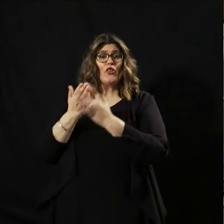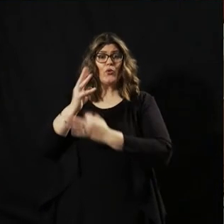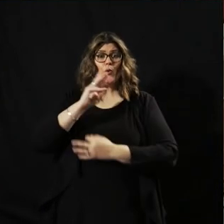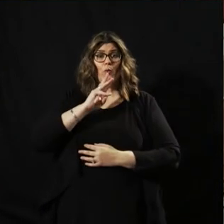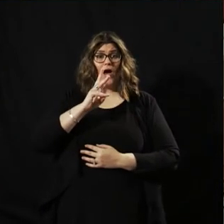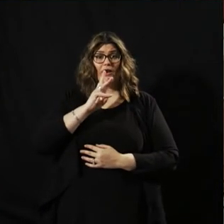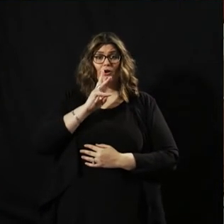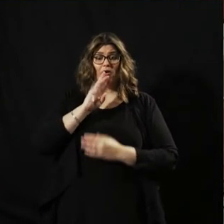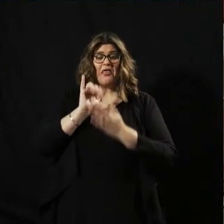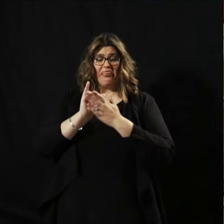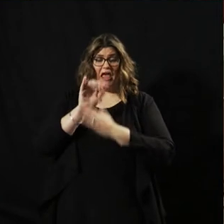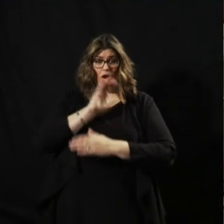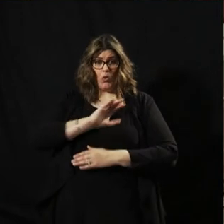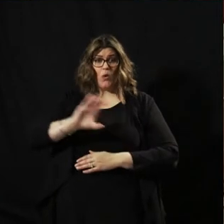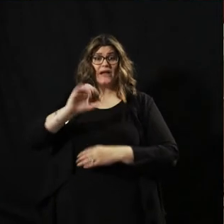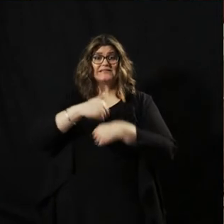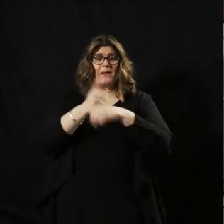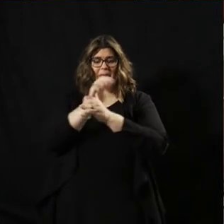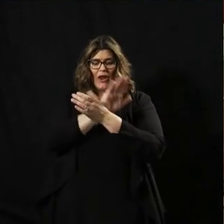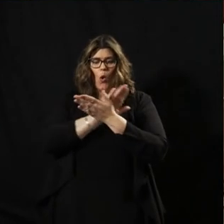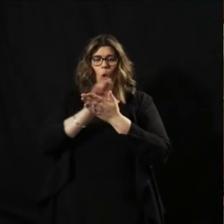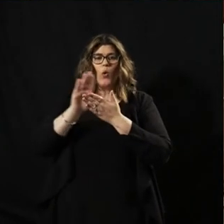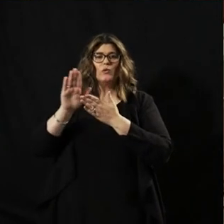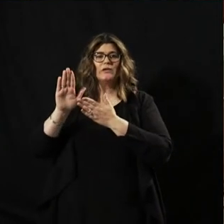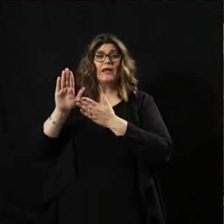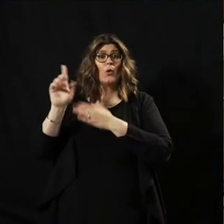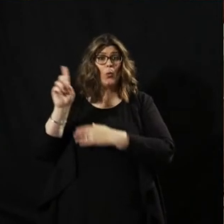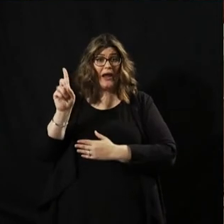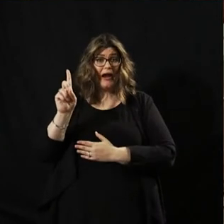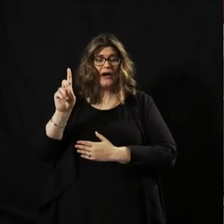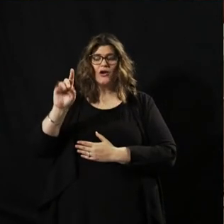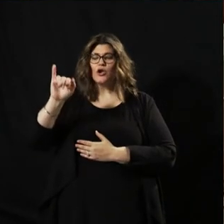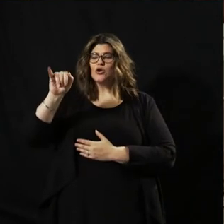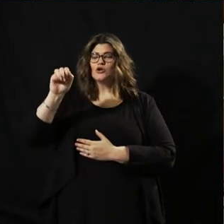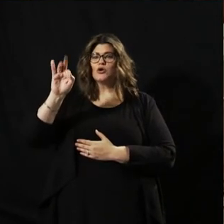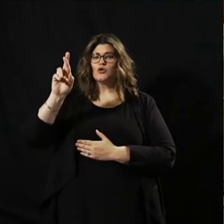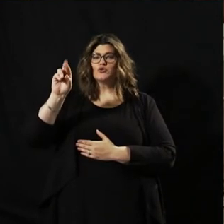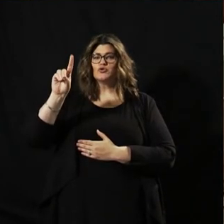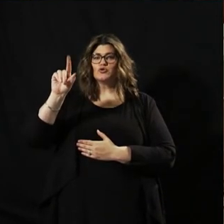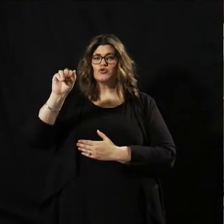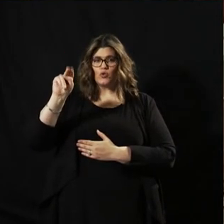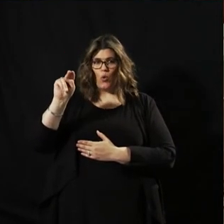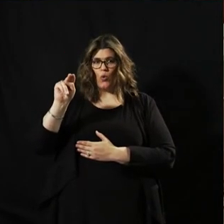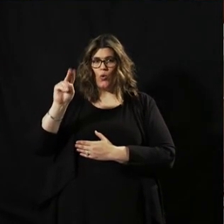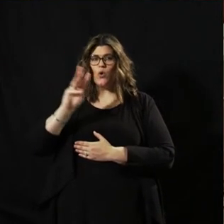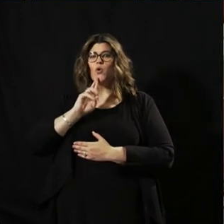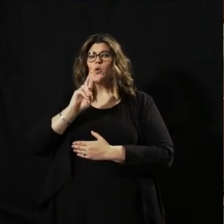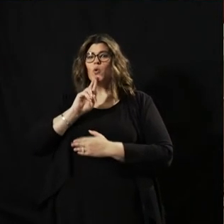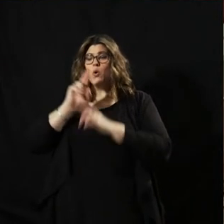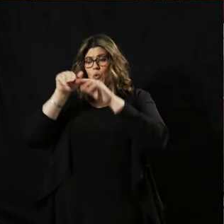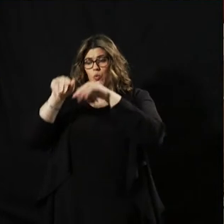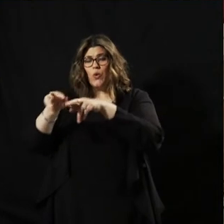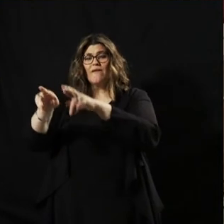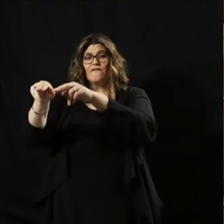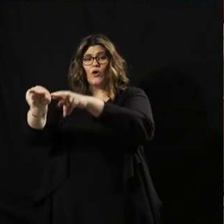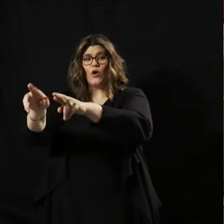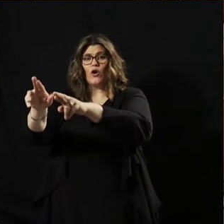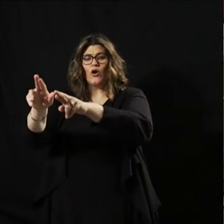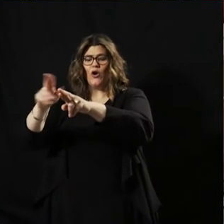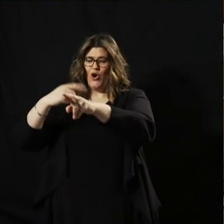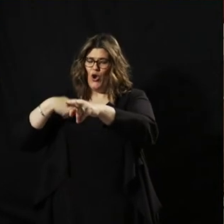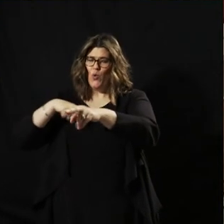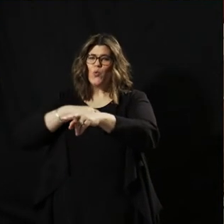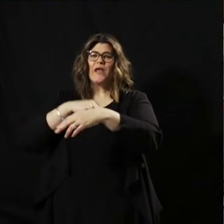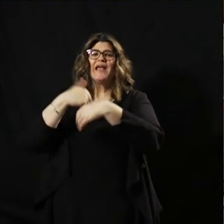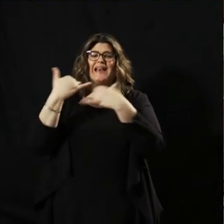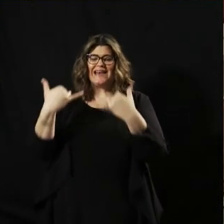which Christ made holy in the Jordan, you have renewed our corrupted